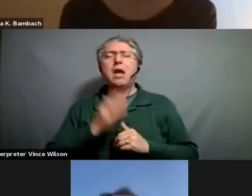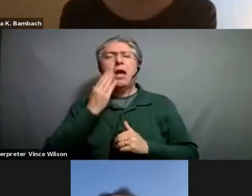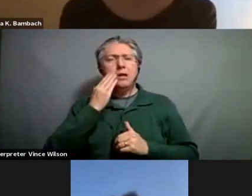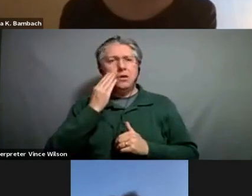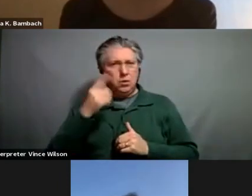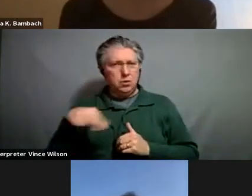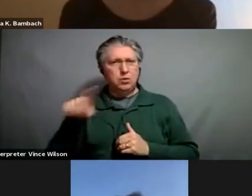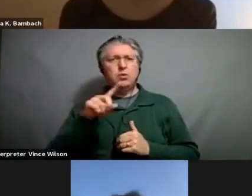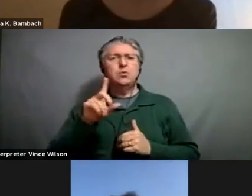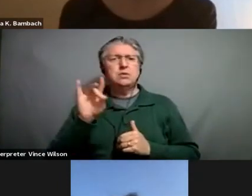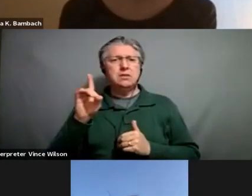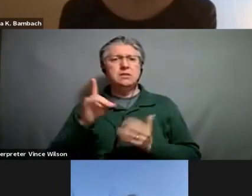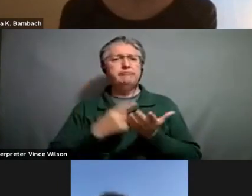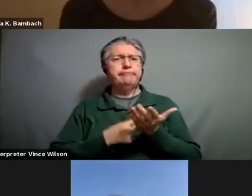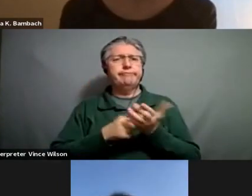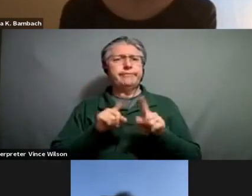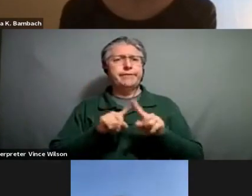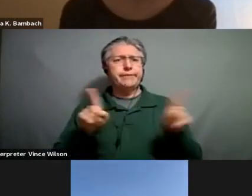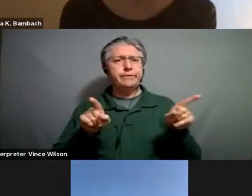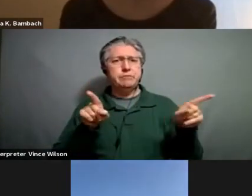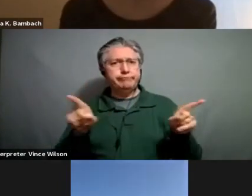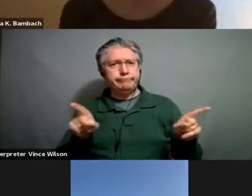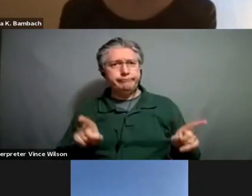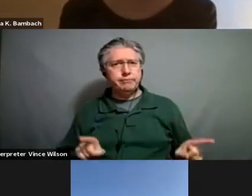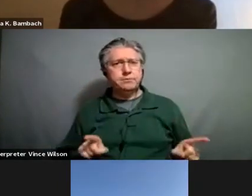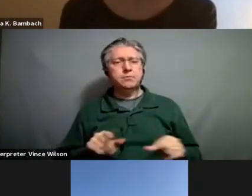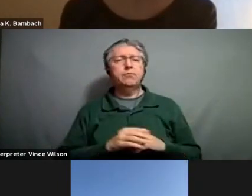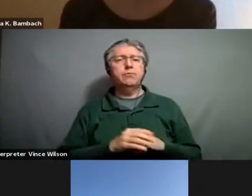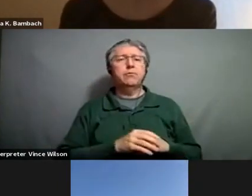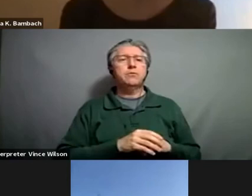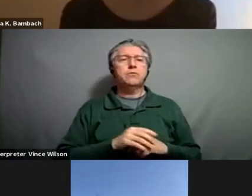guys talked a lot about the differences, between, when